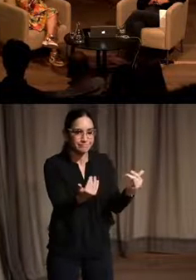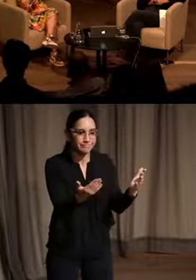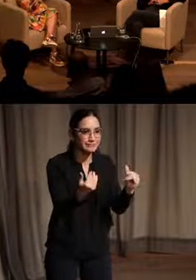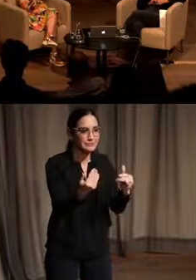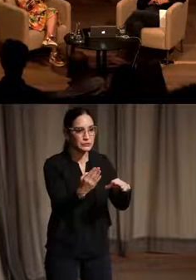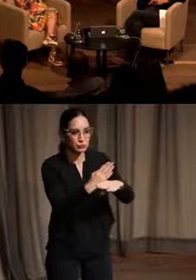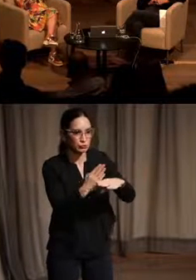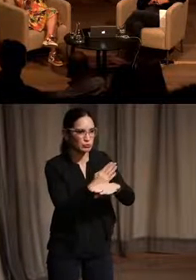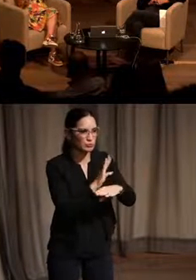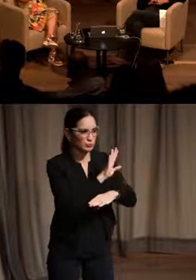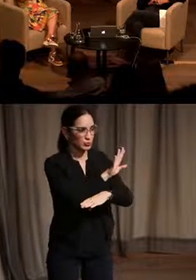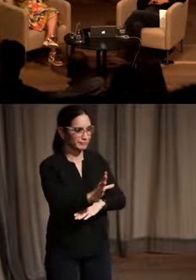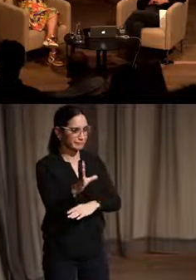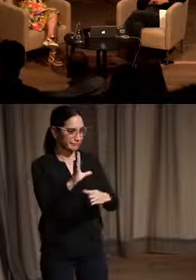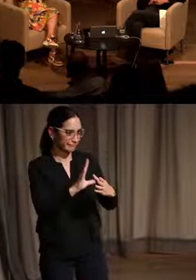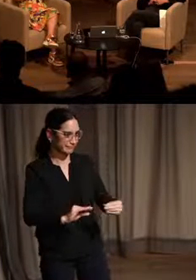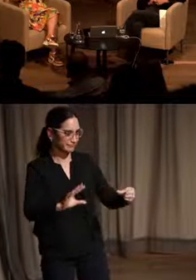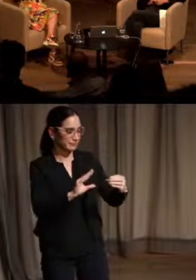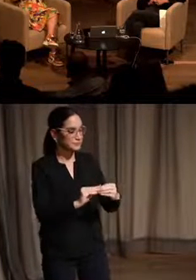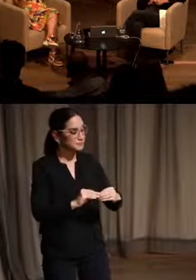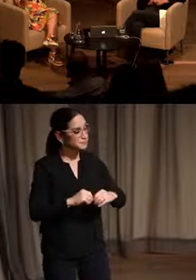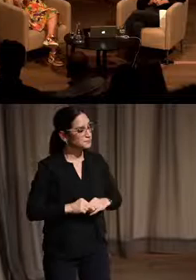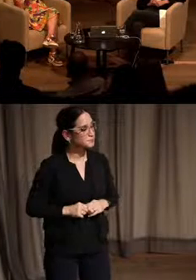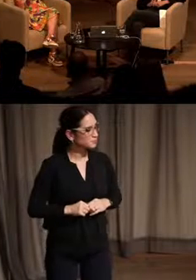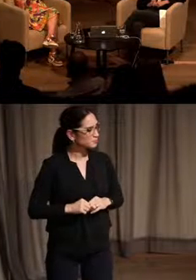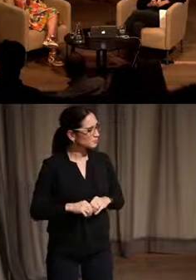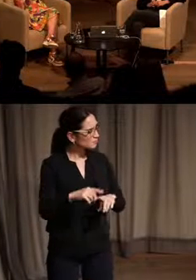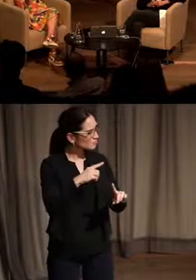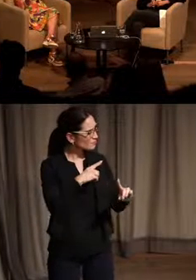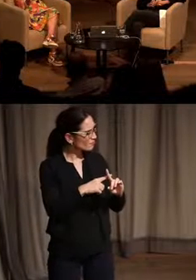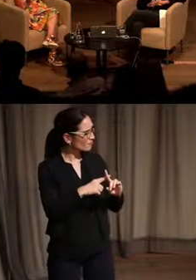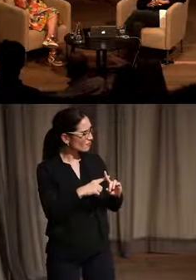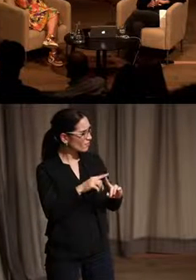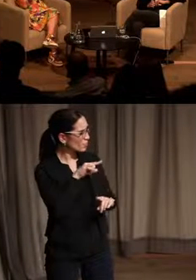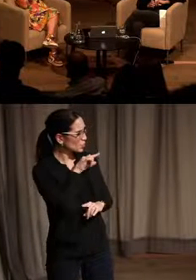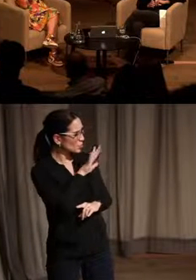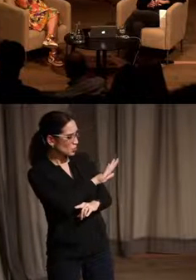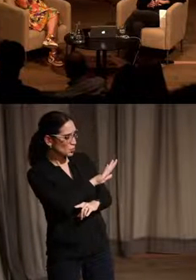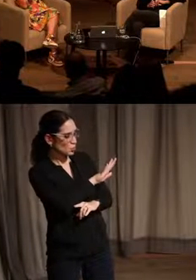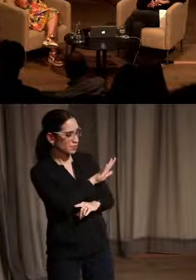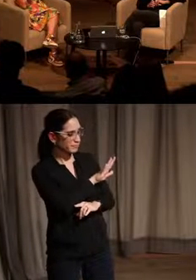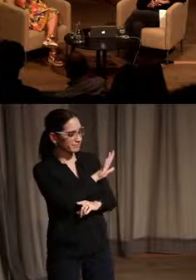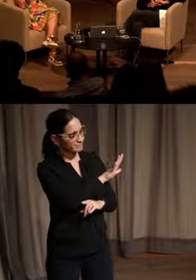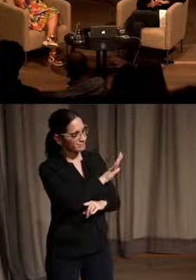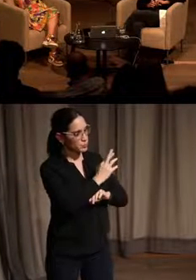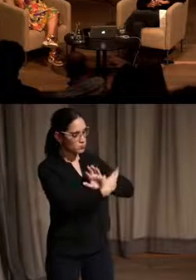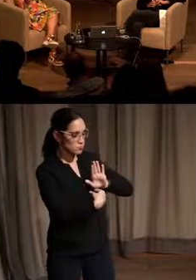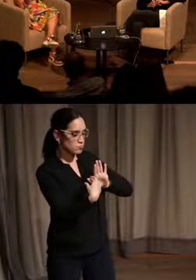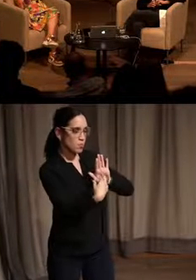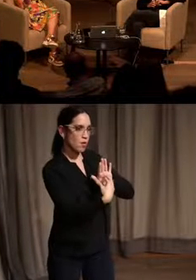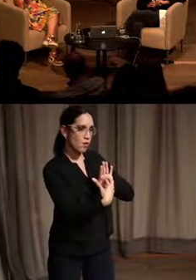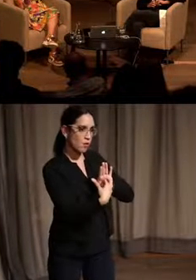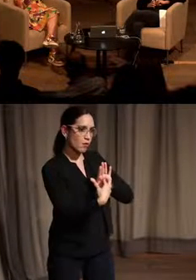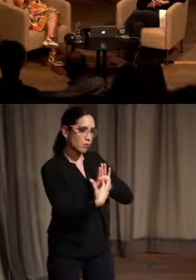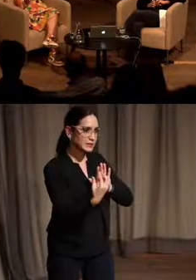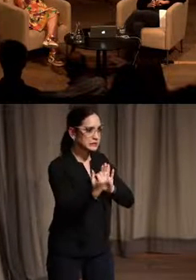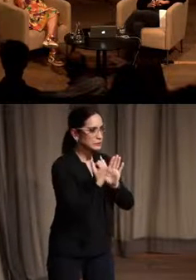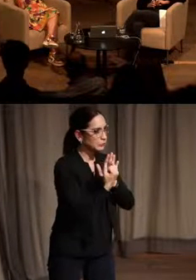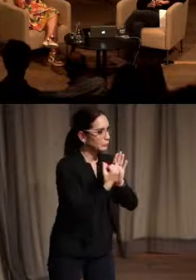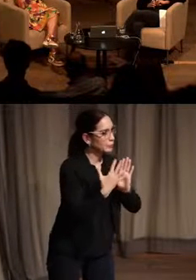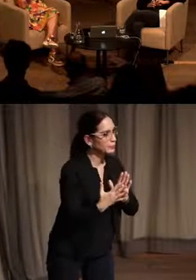what your message is to other artists, because that's another conversation that we want to have tonight, too, is the role that artists and curators and museums and institutions